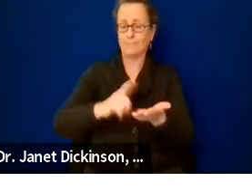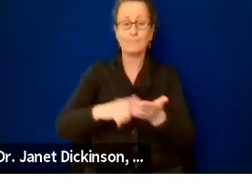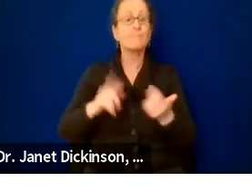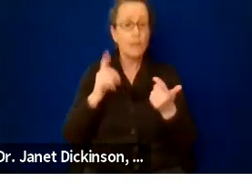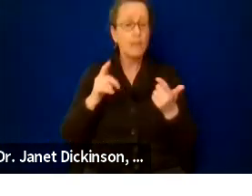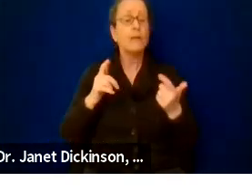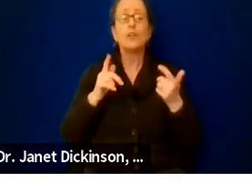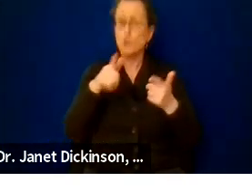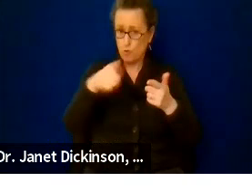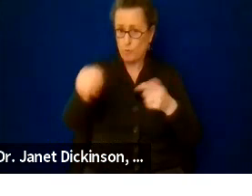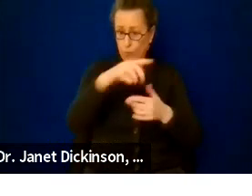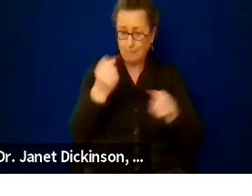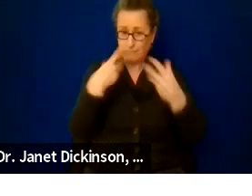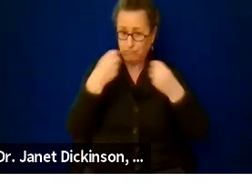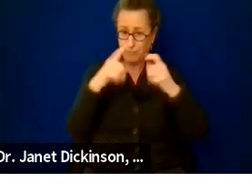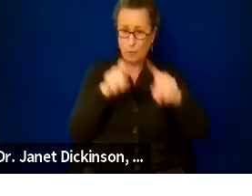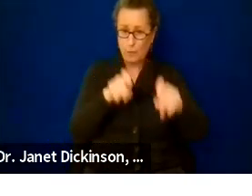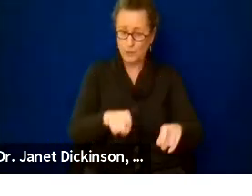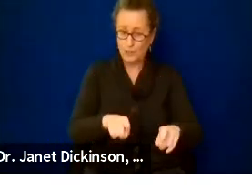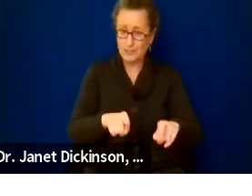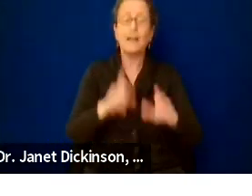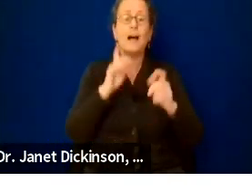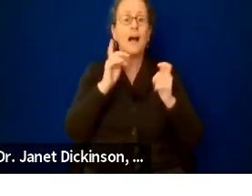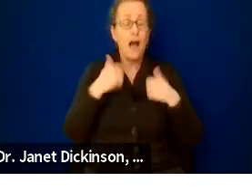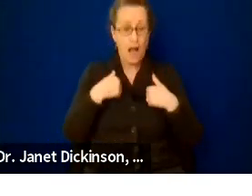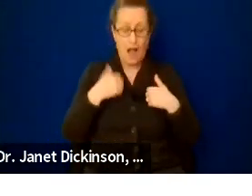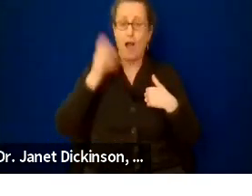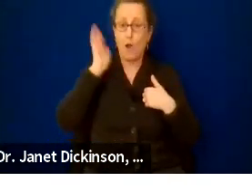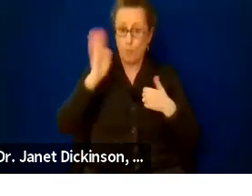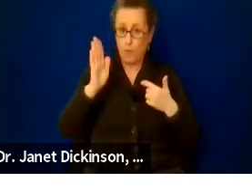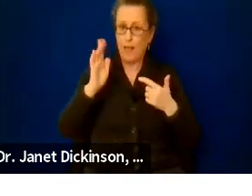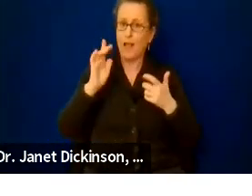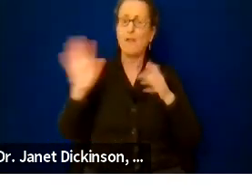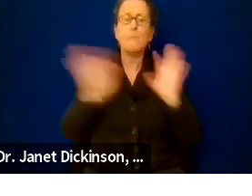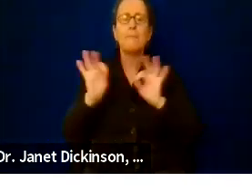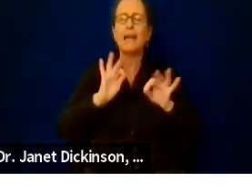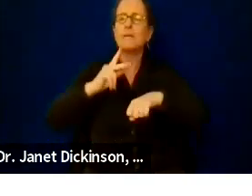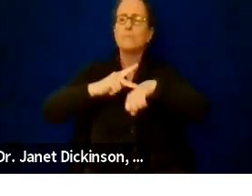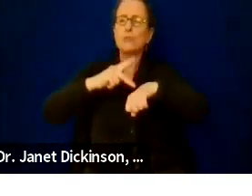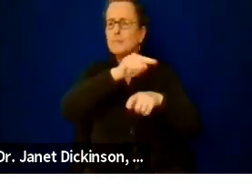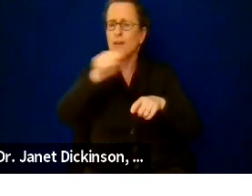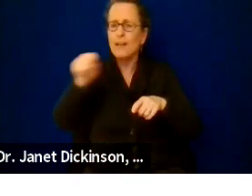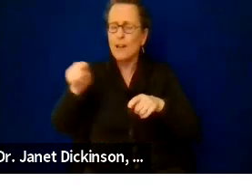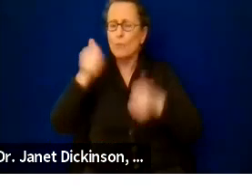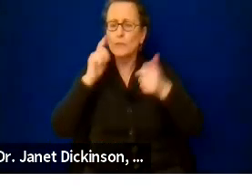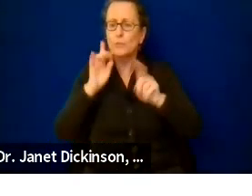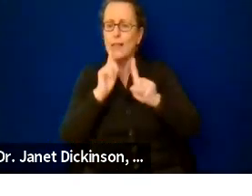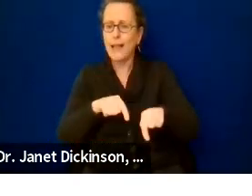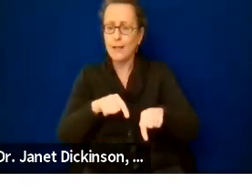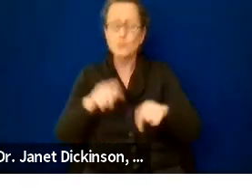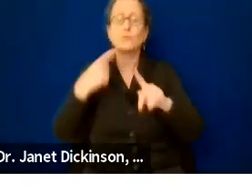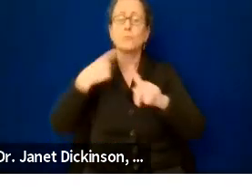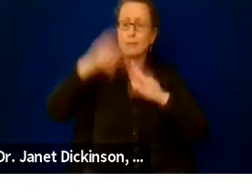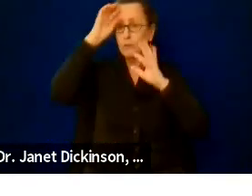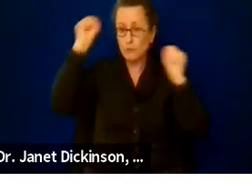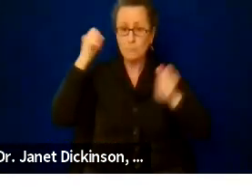as possible, have those questions answered by the appropriate educational leader, be it the principal or the superintendent, and do so in an efficient